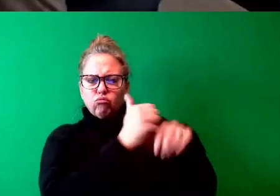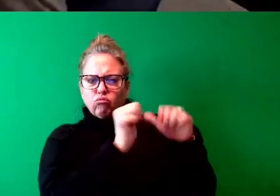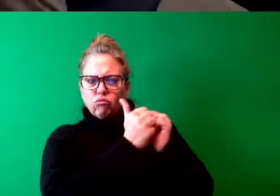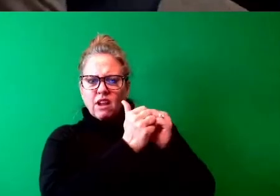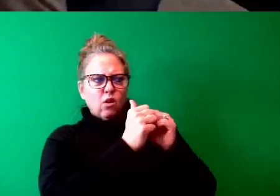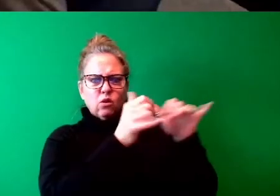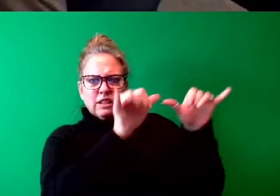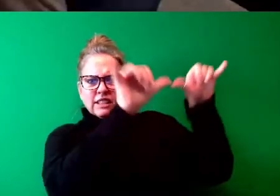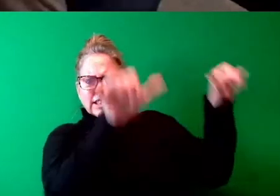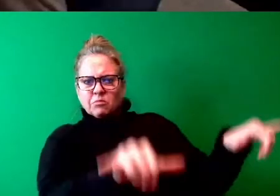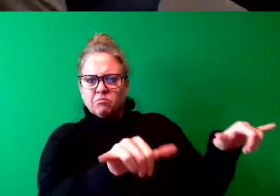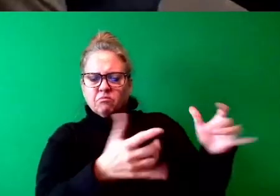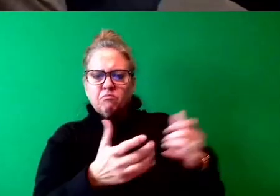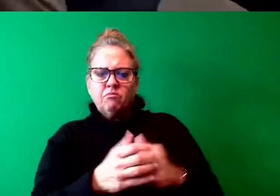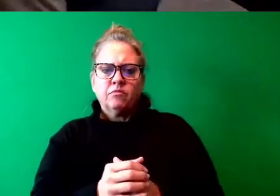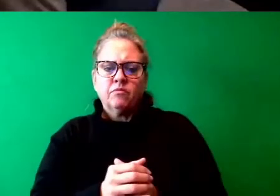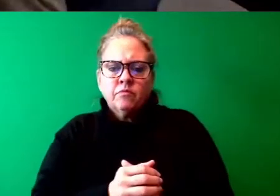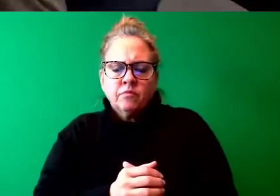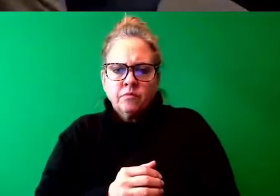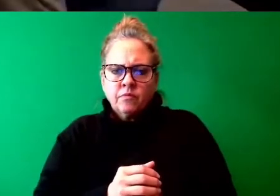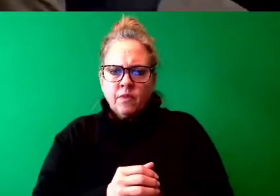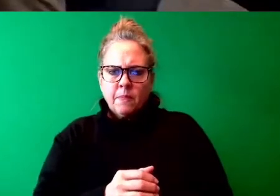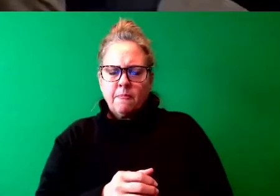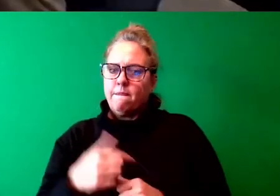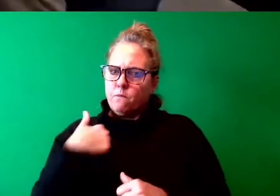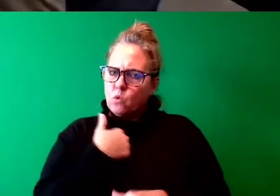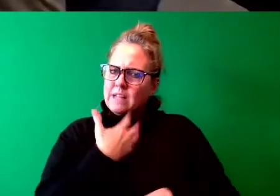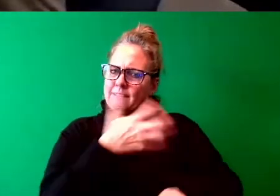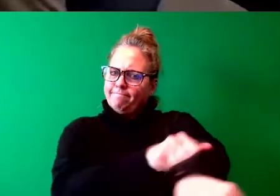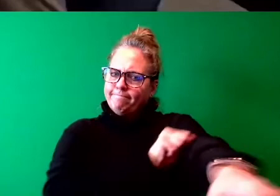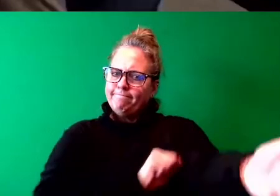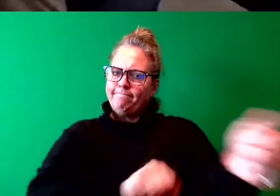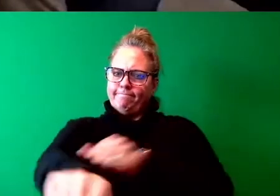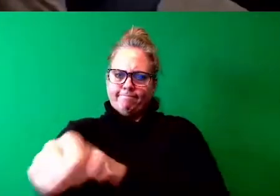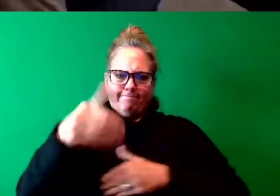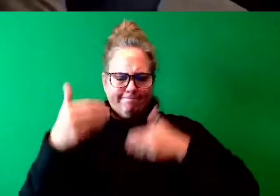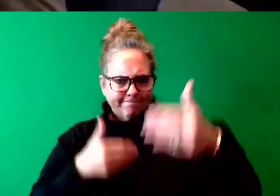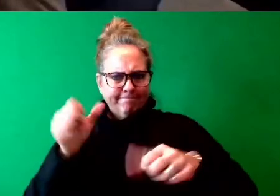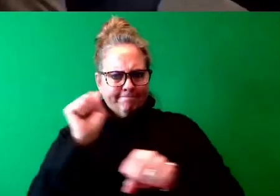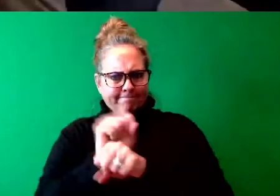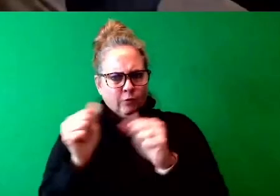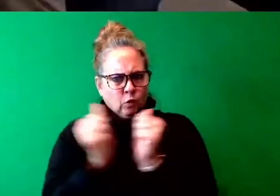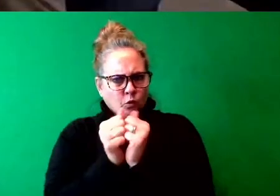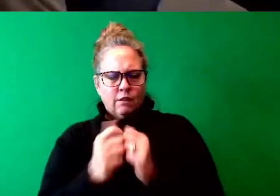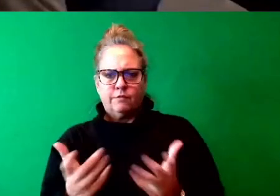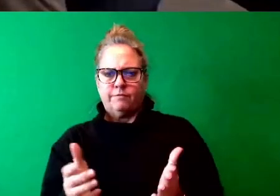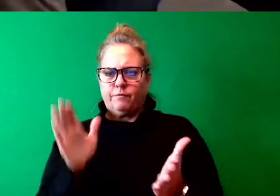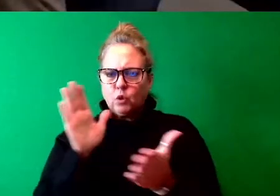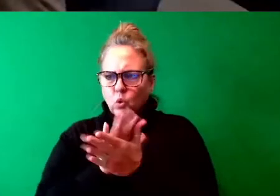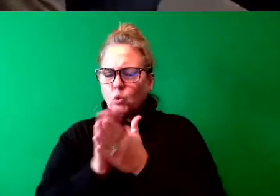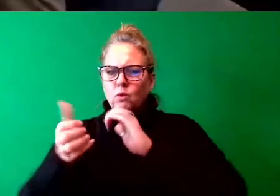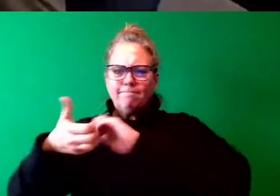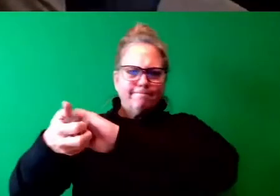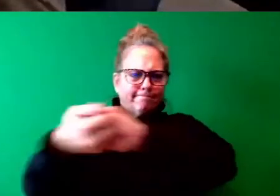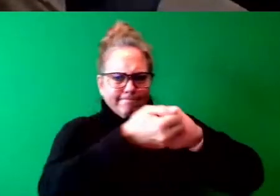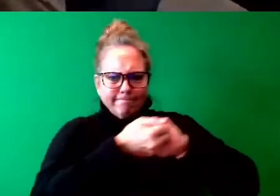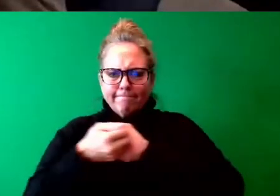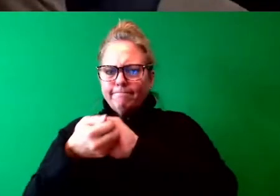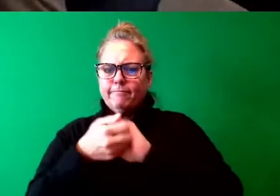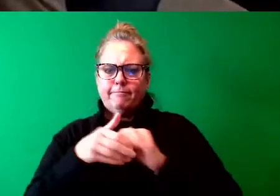is another aspect where we have been doing a full court press related to working with the school